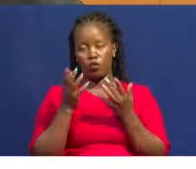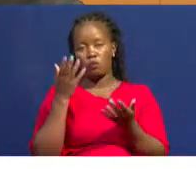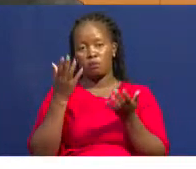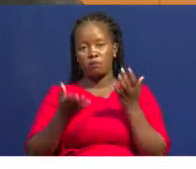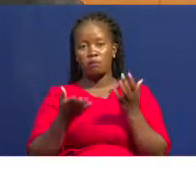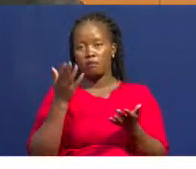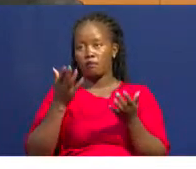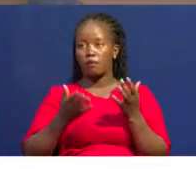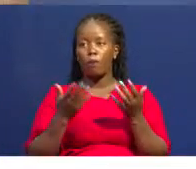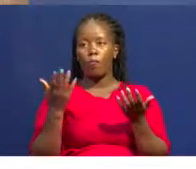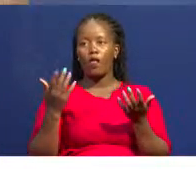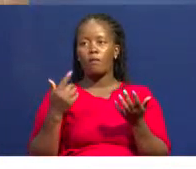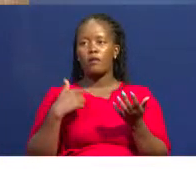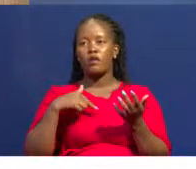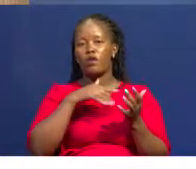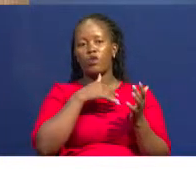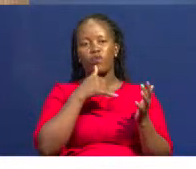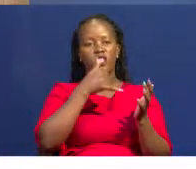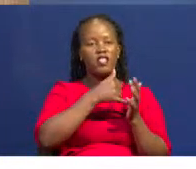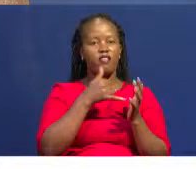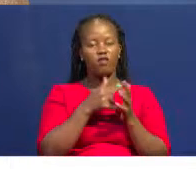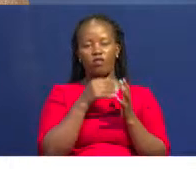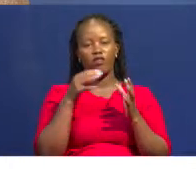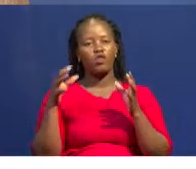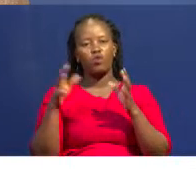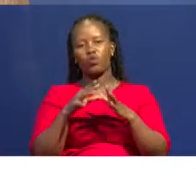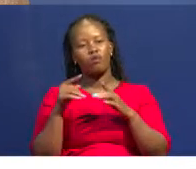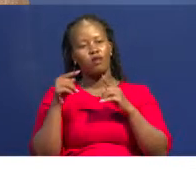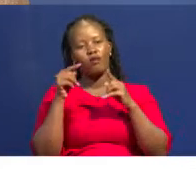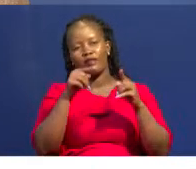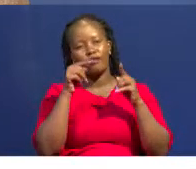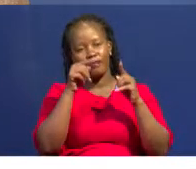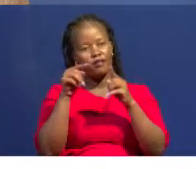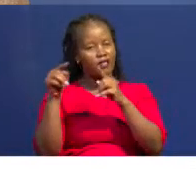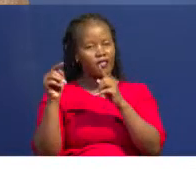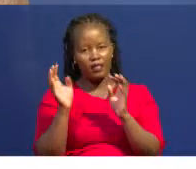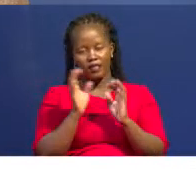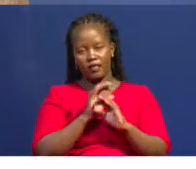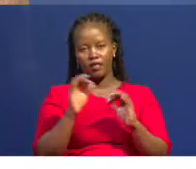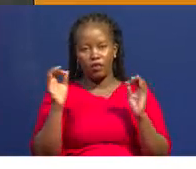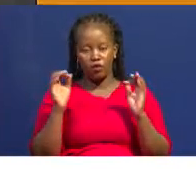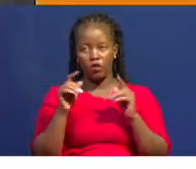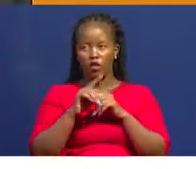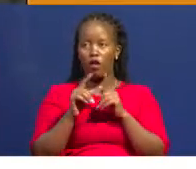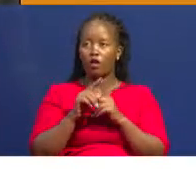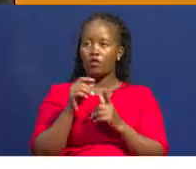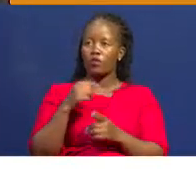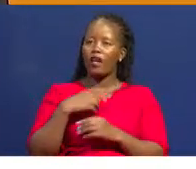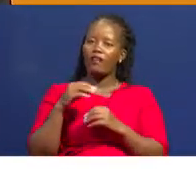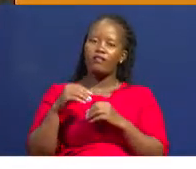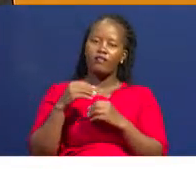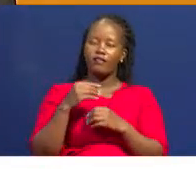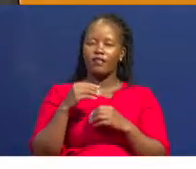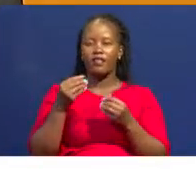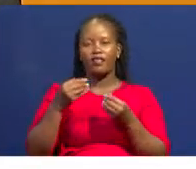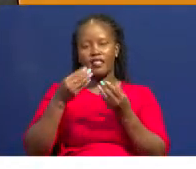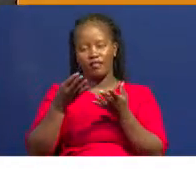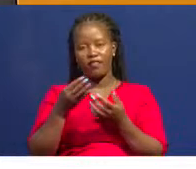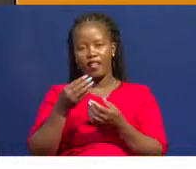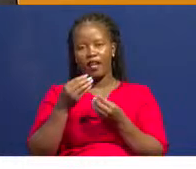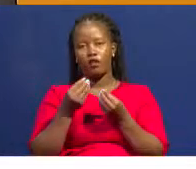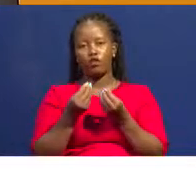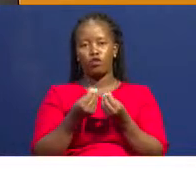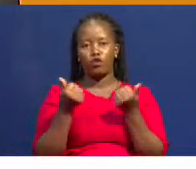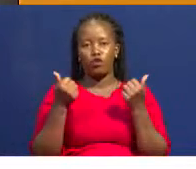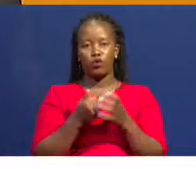saying that we didn't involve critics. He's already even given a solution that is actually...